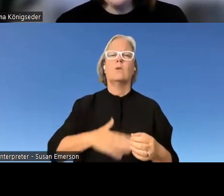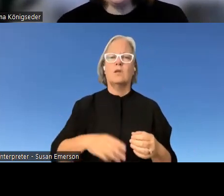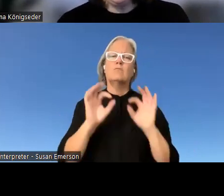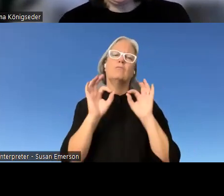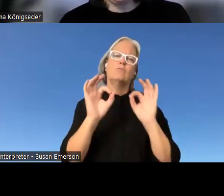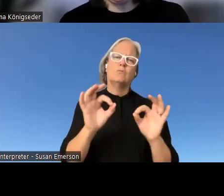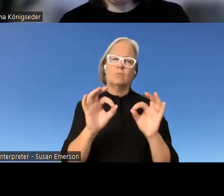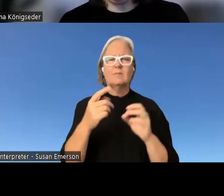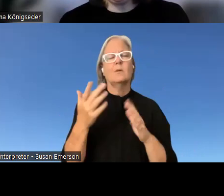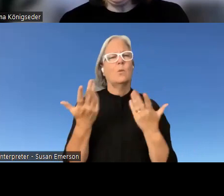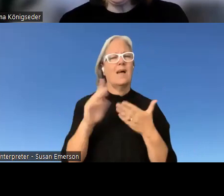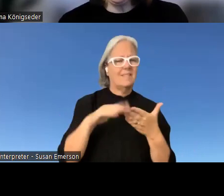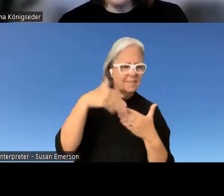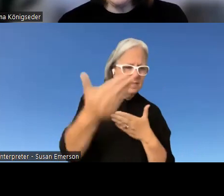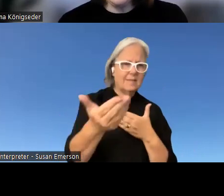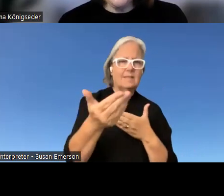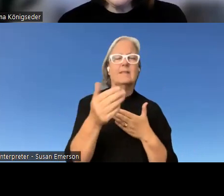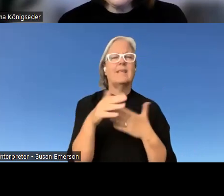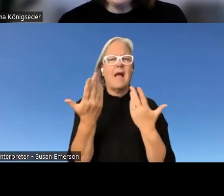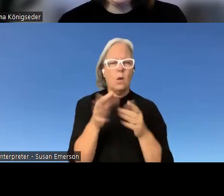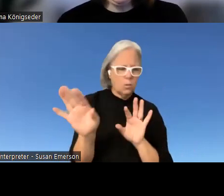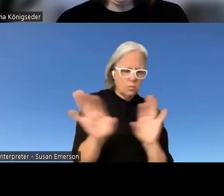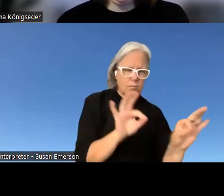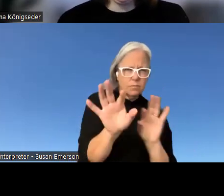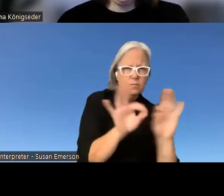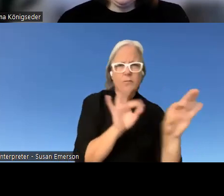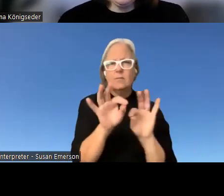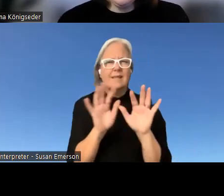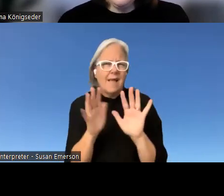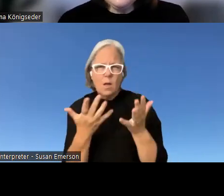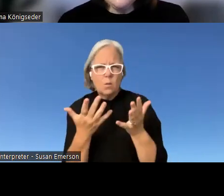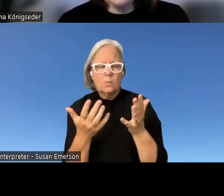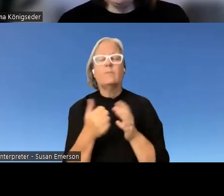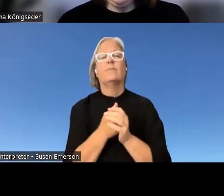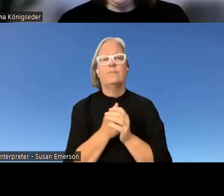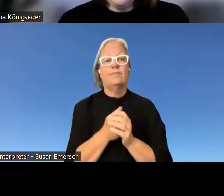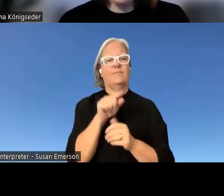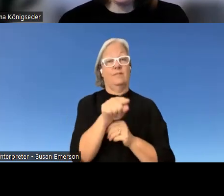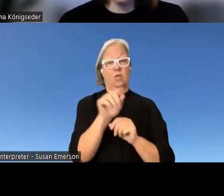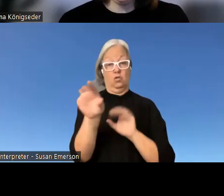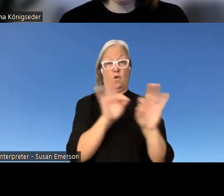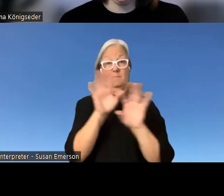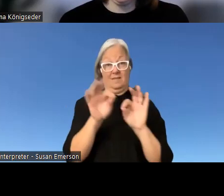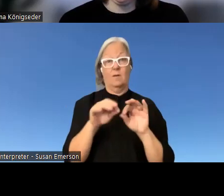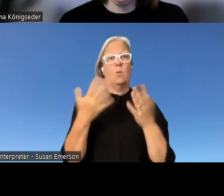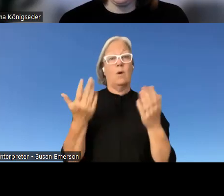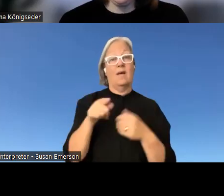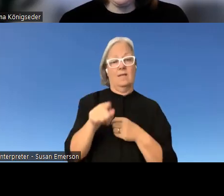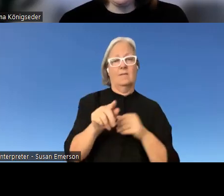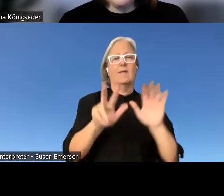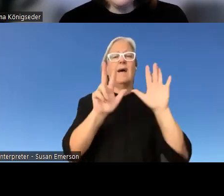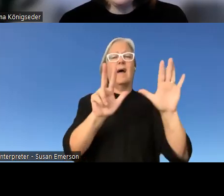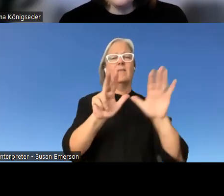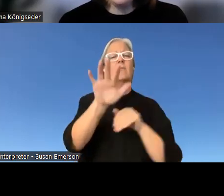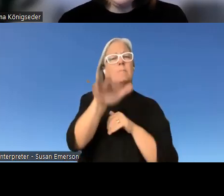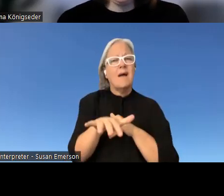next step, how the nomination process is organized. The nominations will kick off on May 8th. It's via an